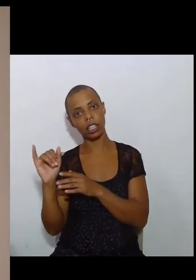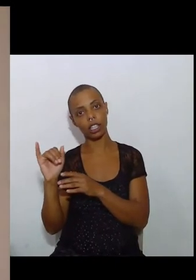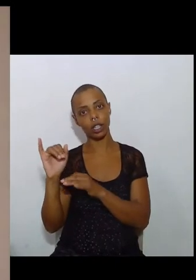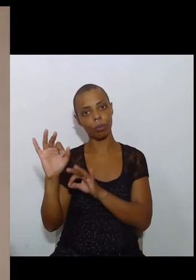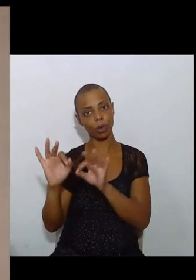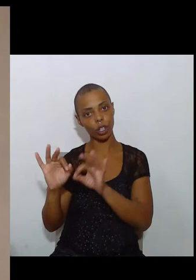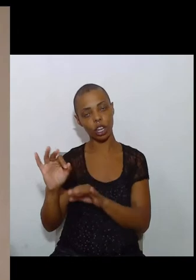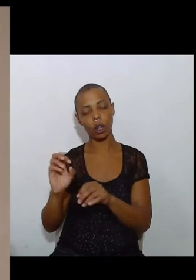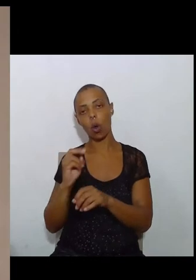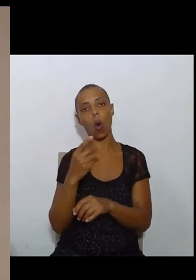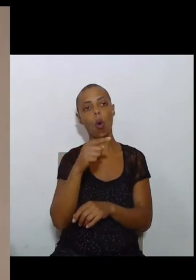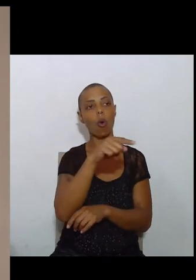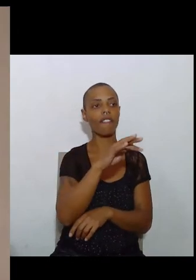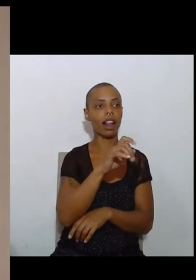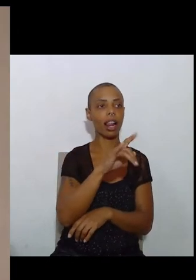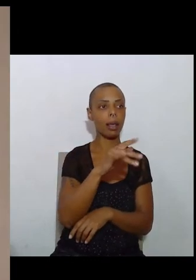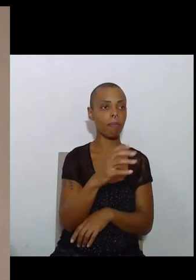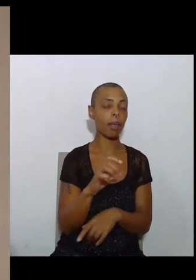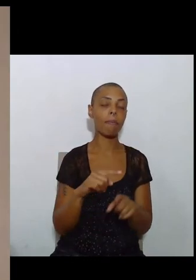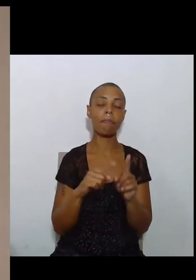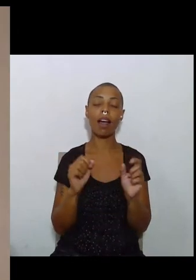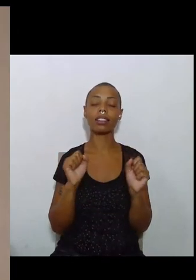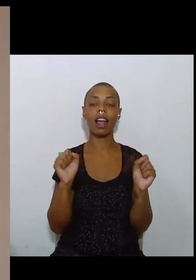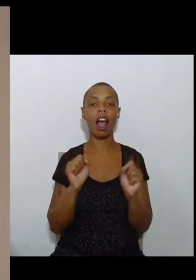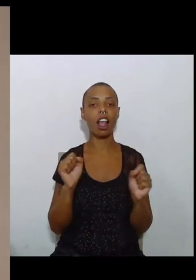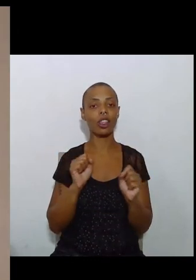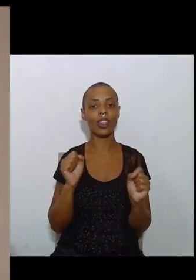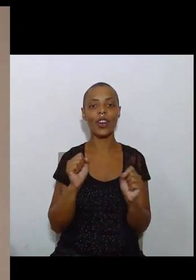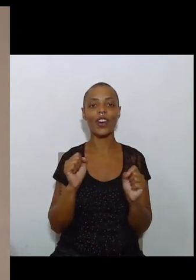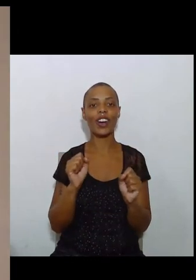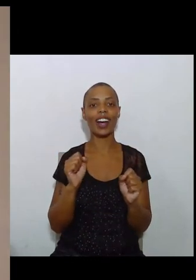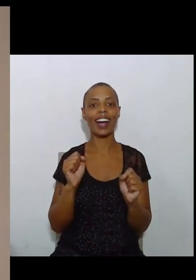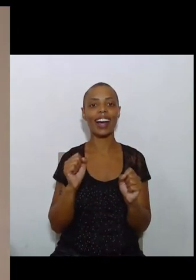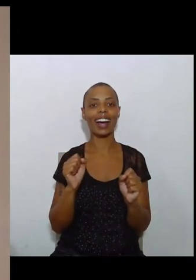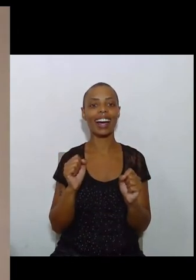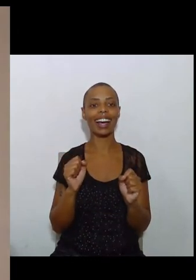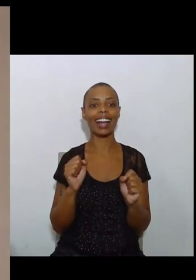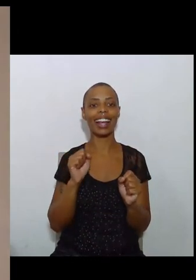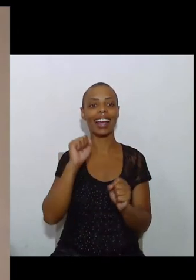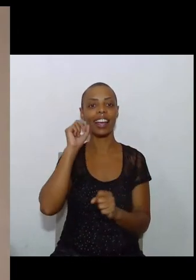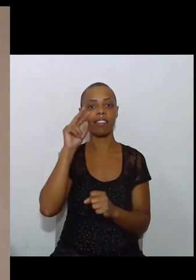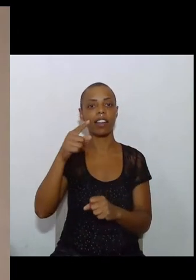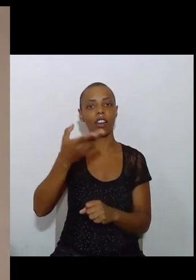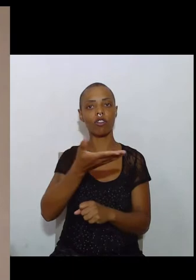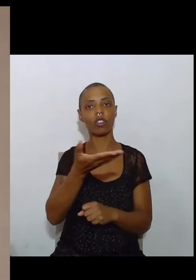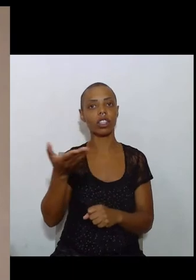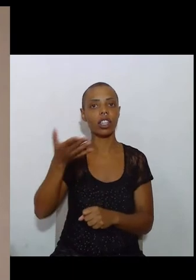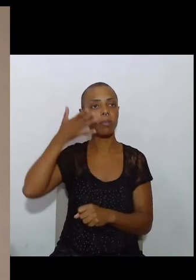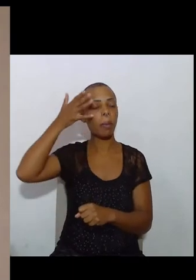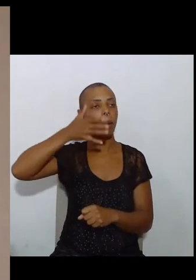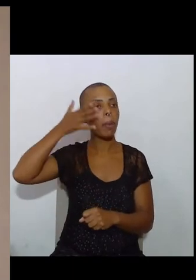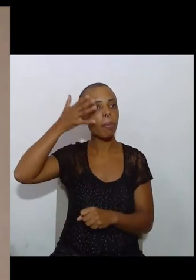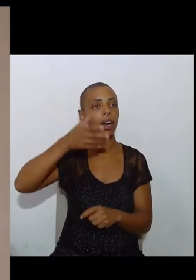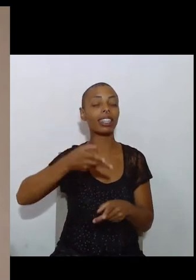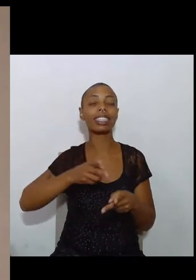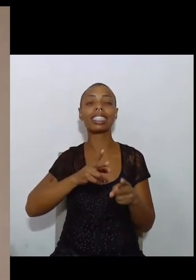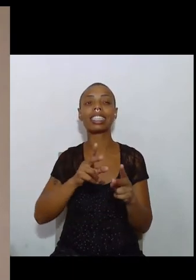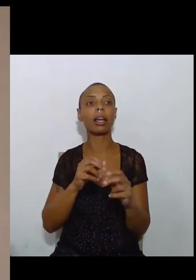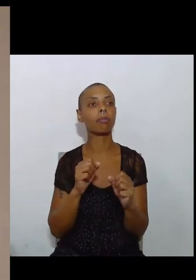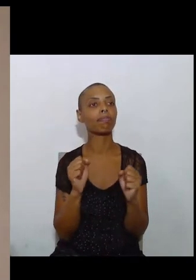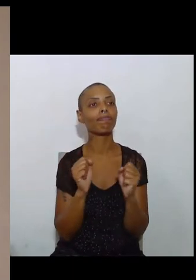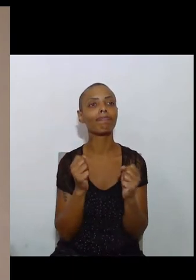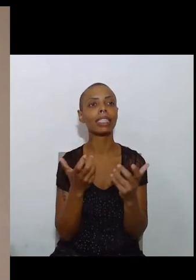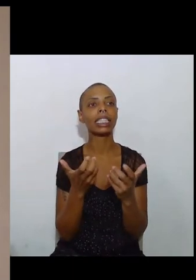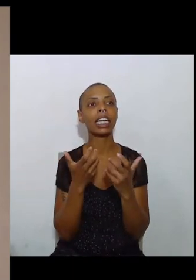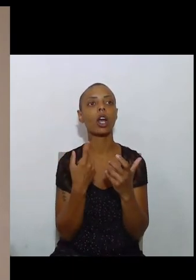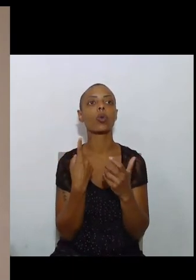for Nema or Felipe but I really enjoyed listening to